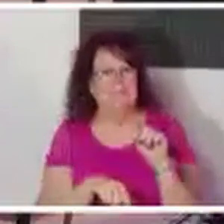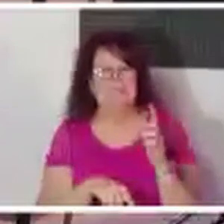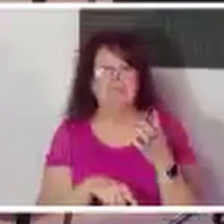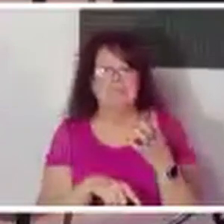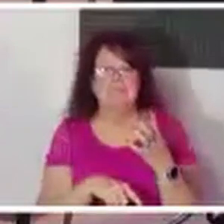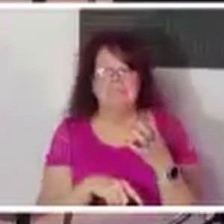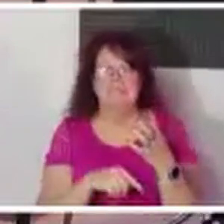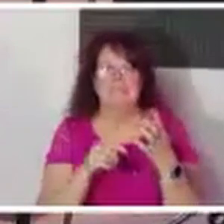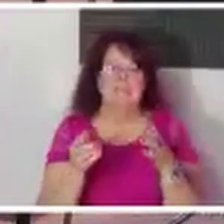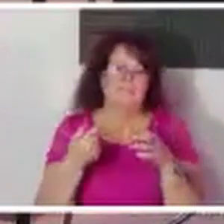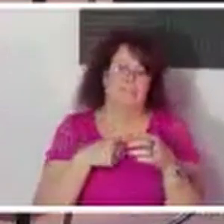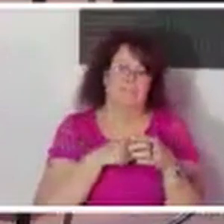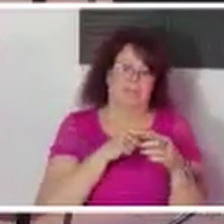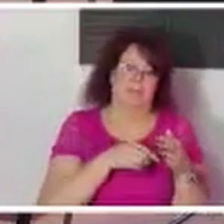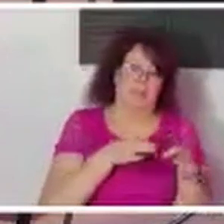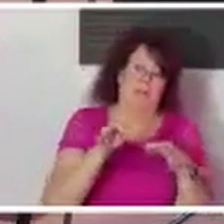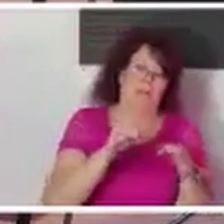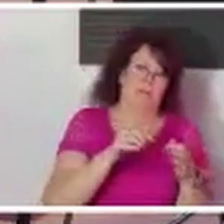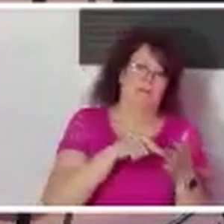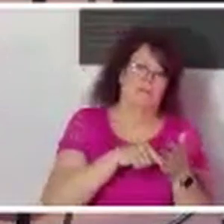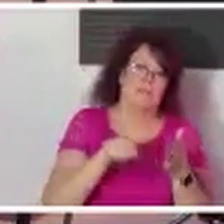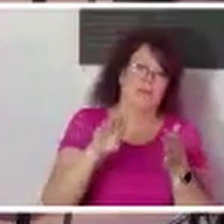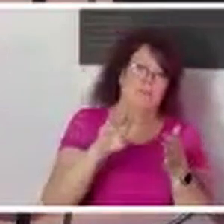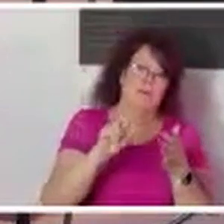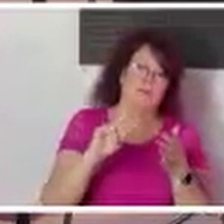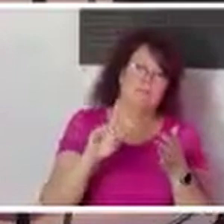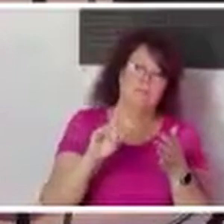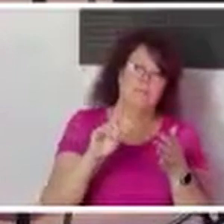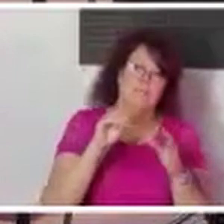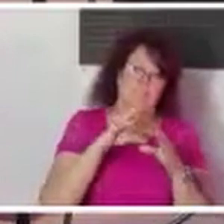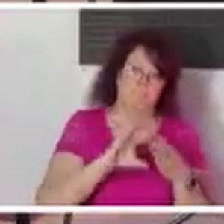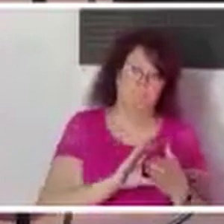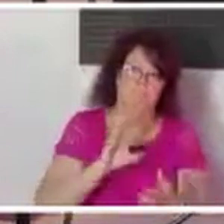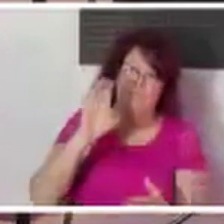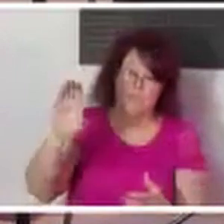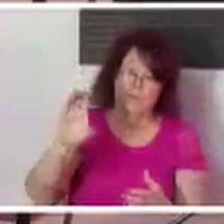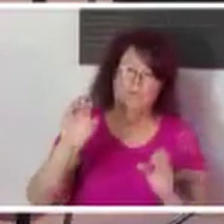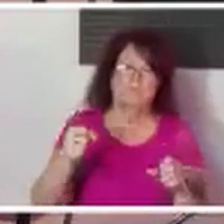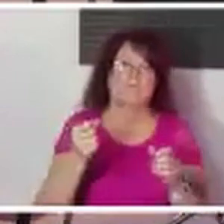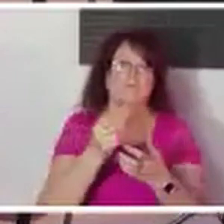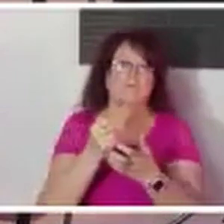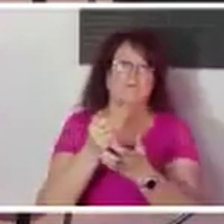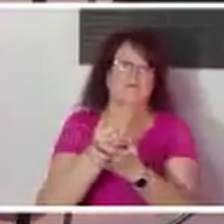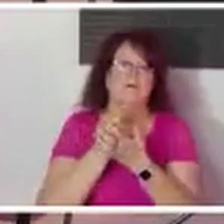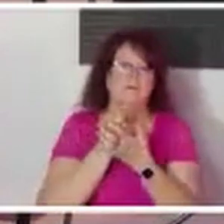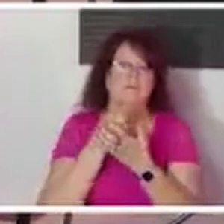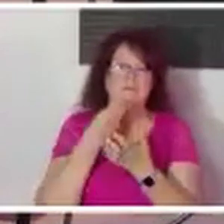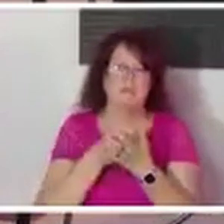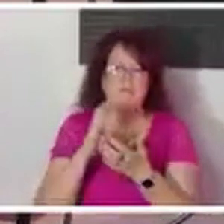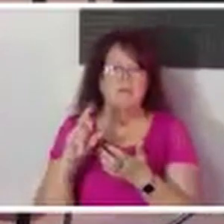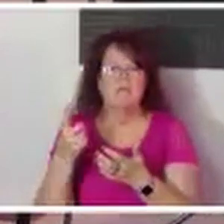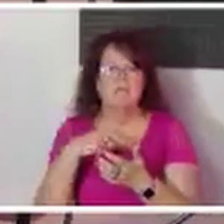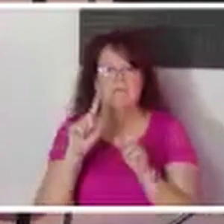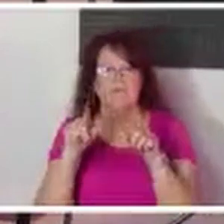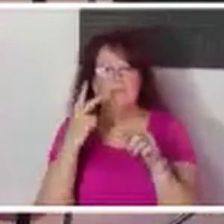bondsman, or posting their entire bond and waiting for their court case to wrap up so they could get that money back, we will actually post the